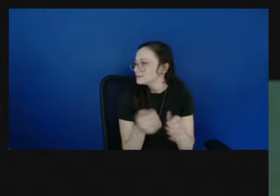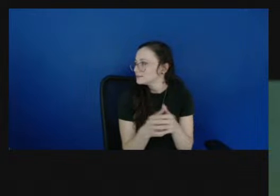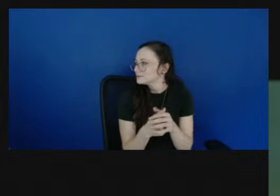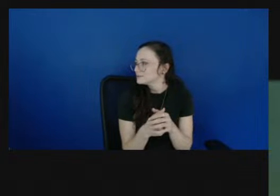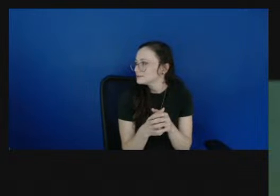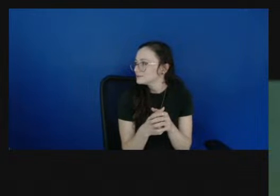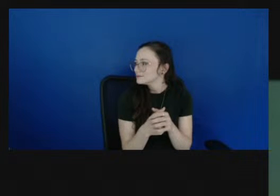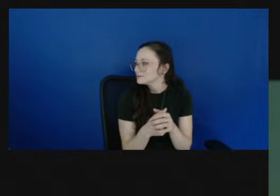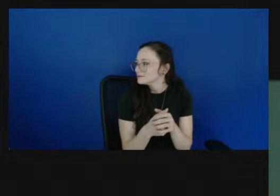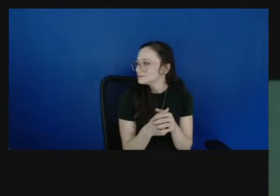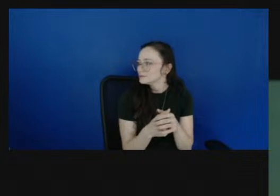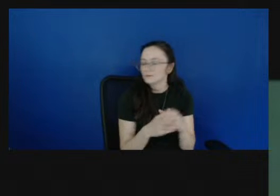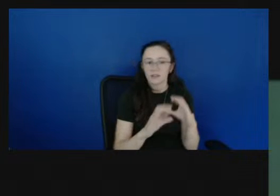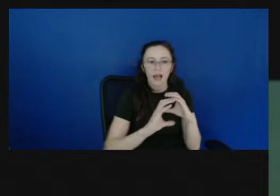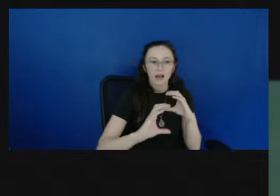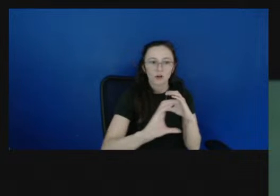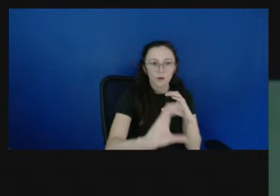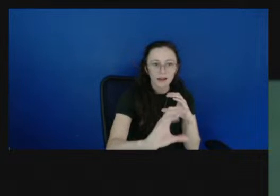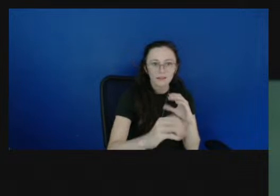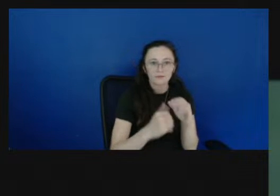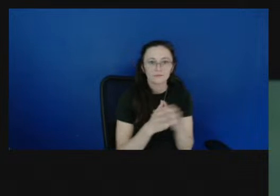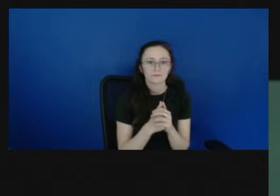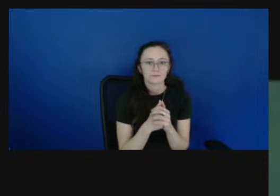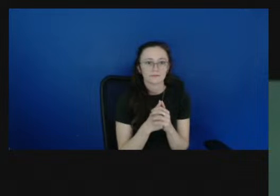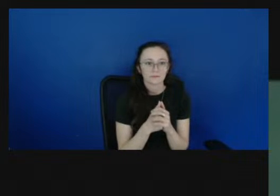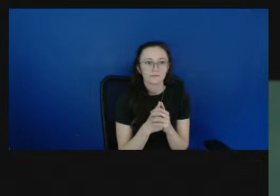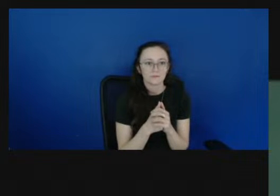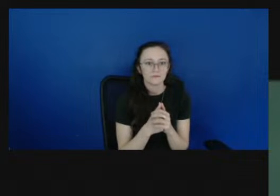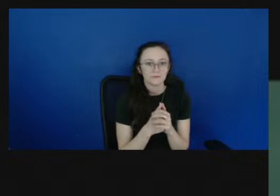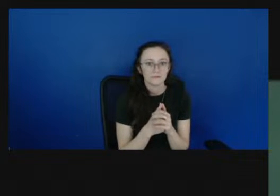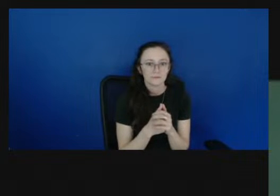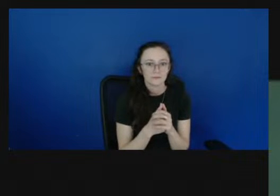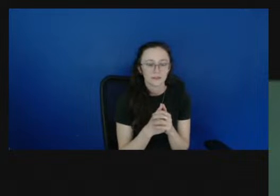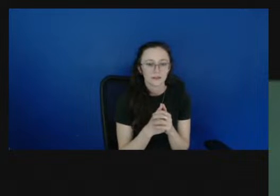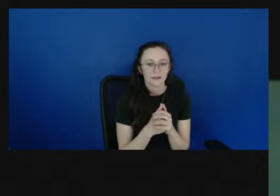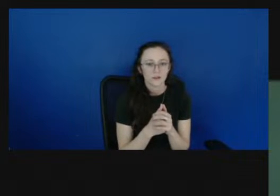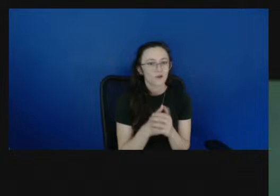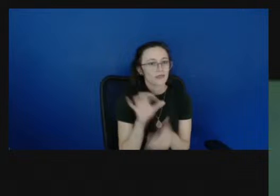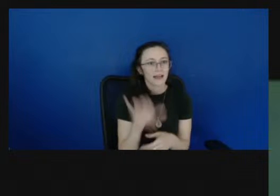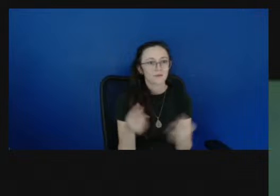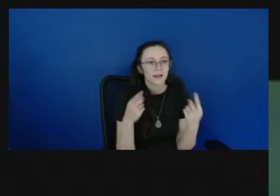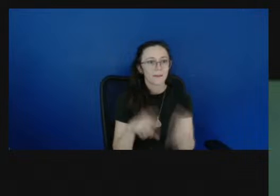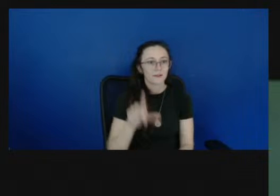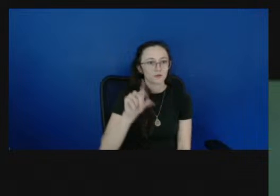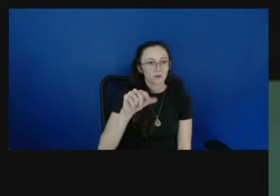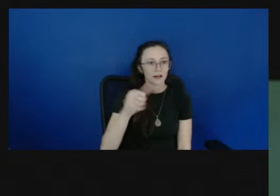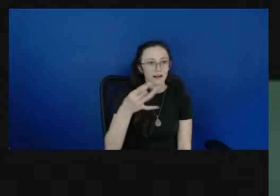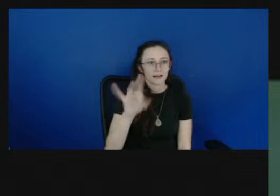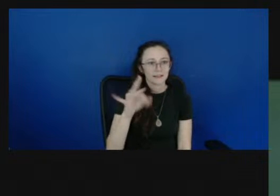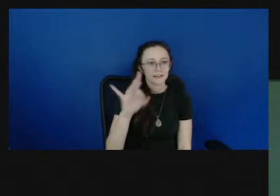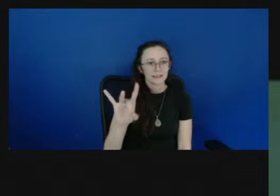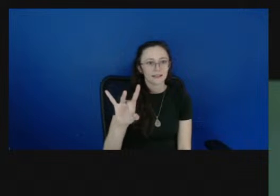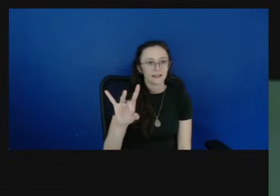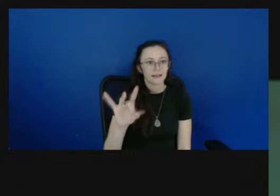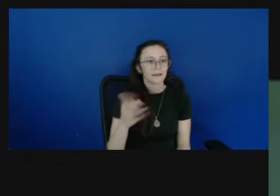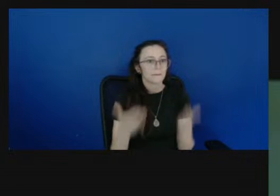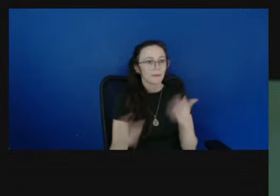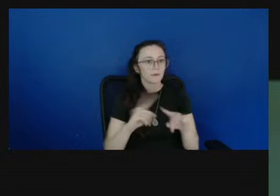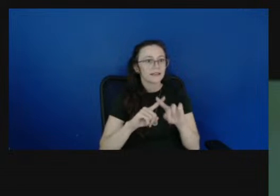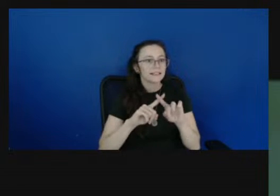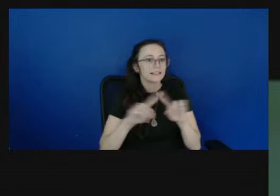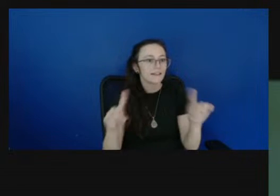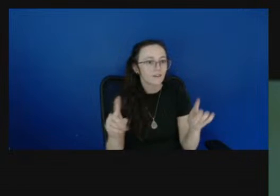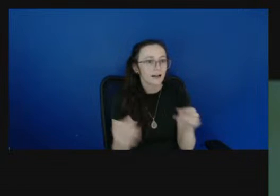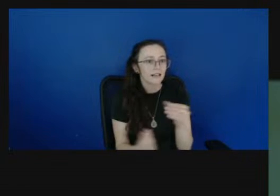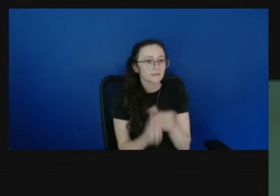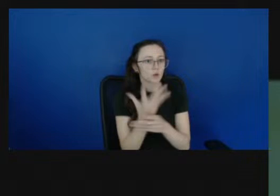perhaps trigger an explosion like 1924. And if this had happened in 2018, we perhaps would have had a much different explosion scenario